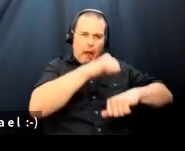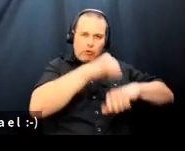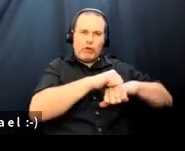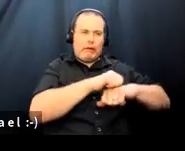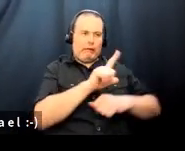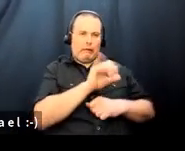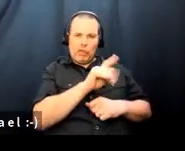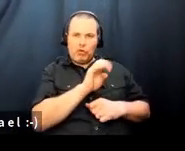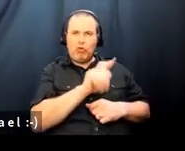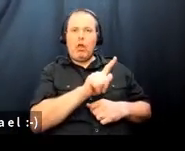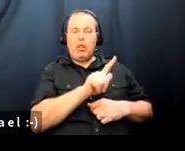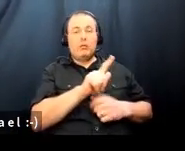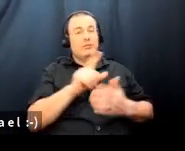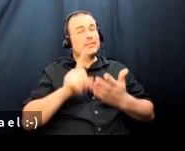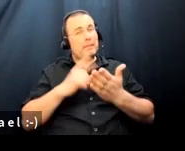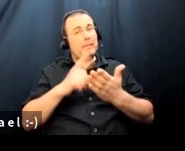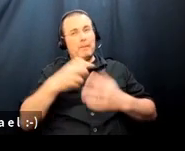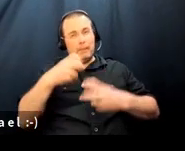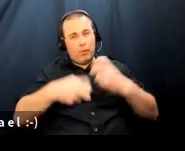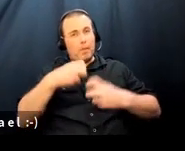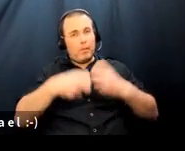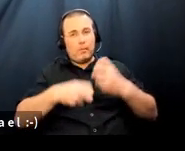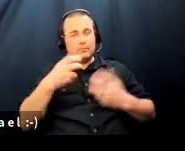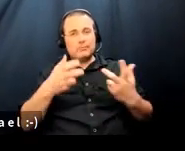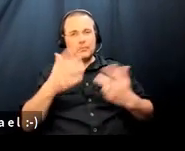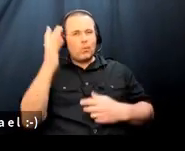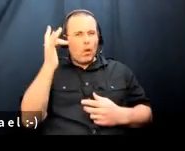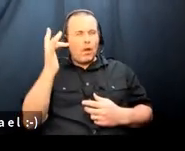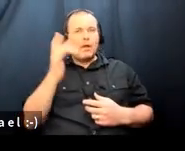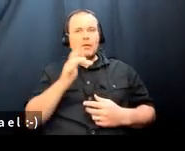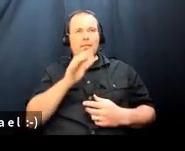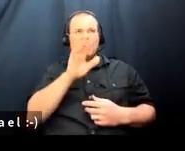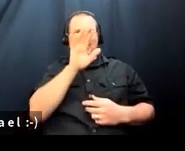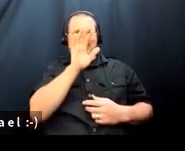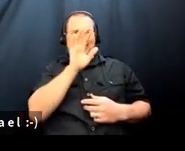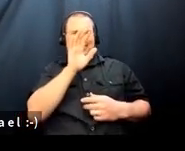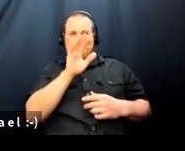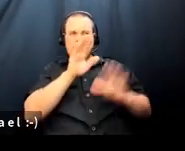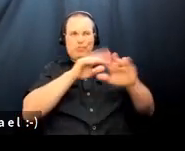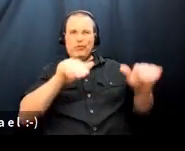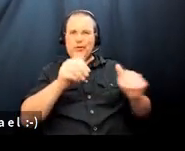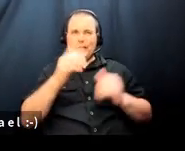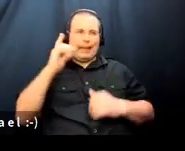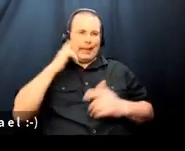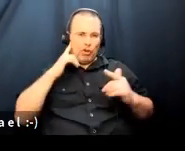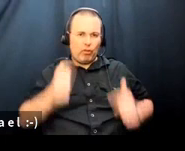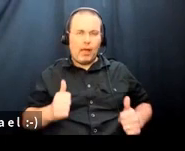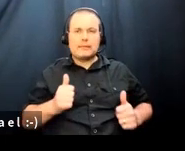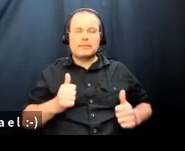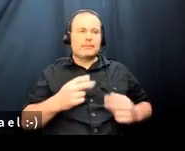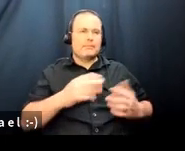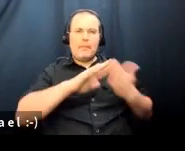is sometimes a problem because this can be a place where kids with hearing loss get stuck.